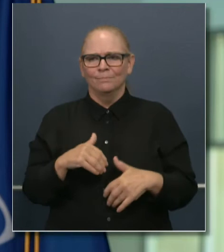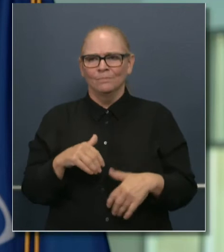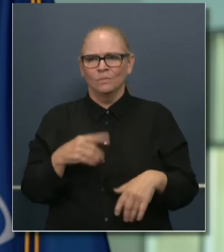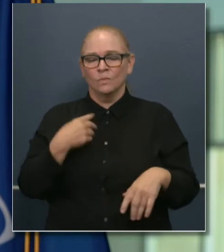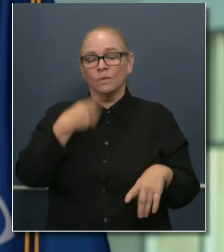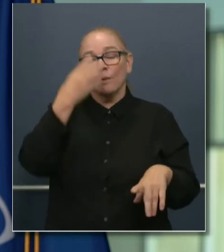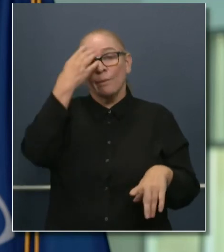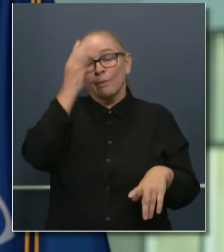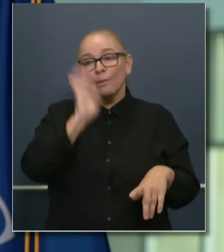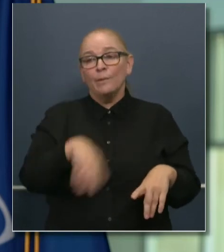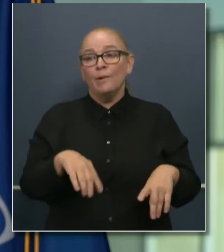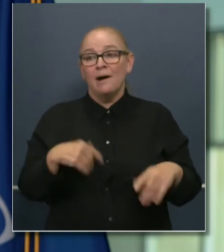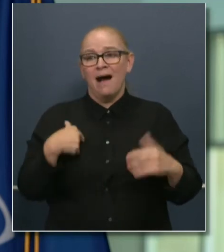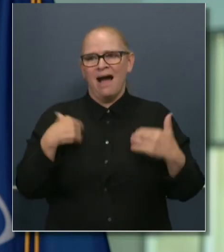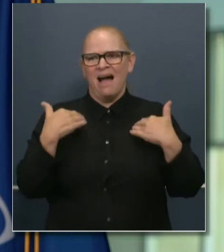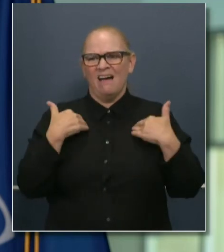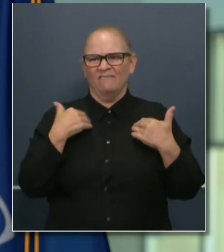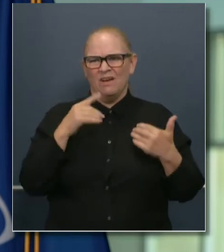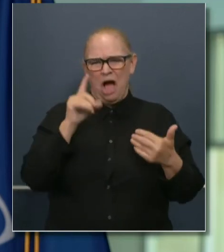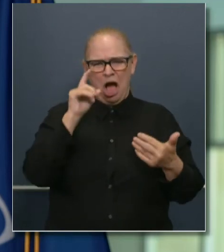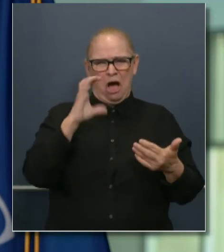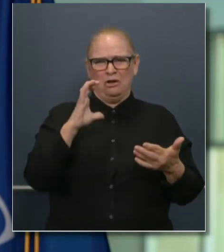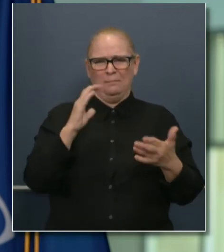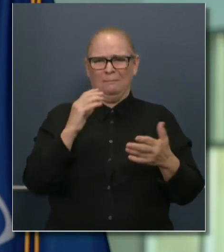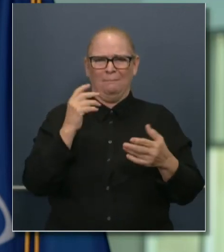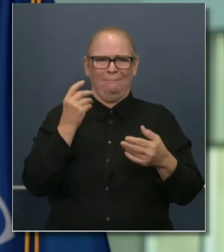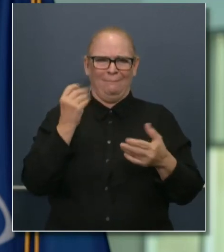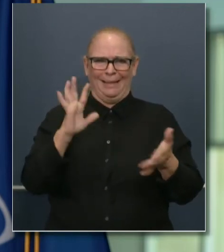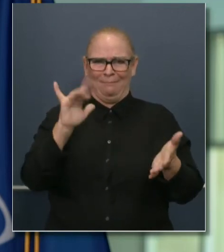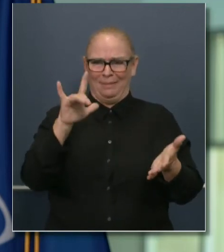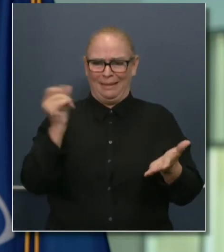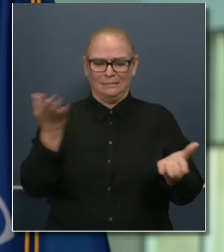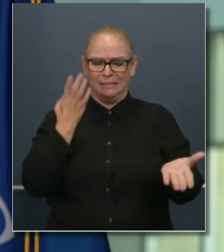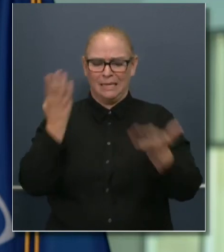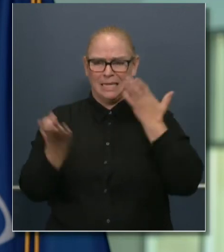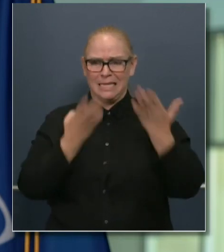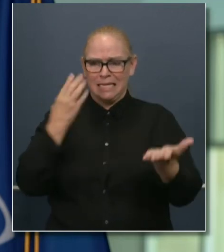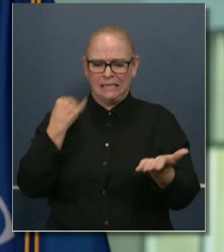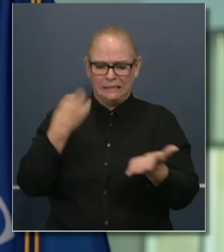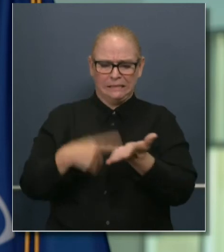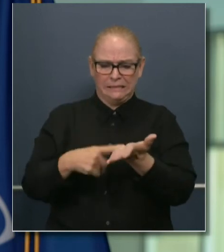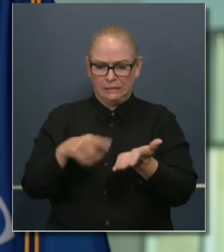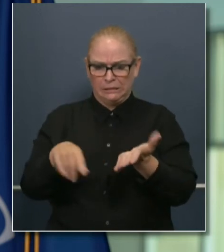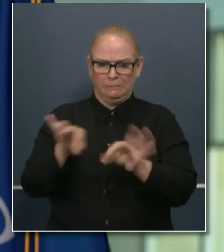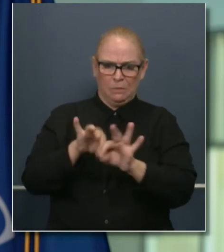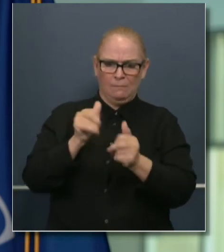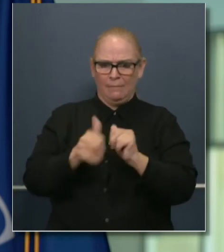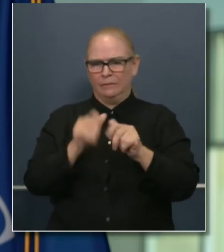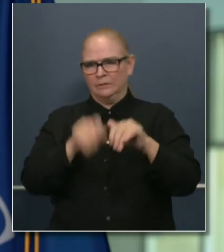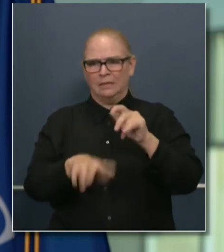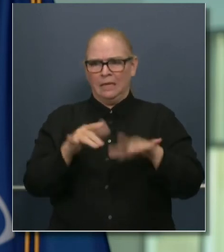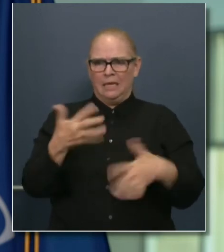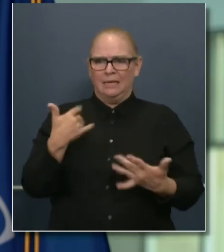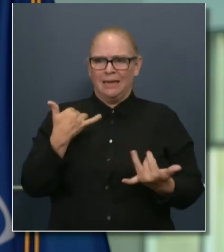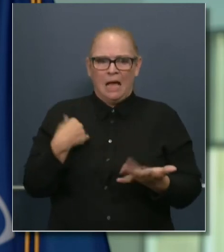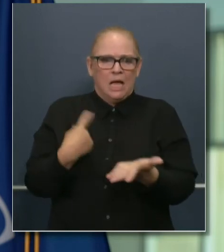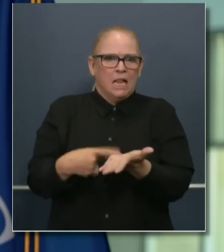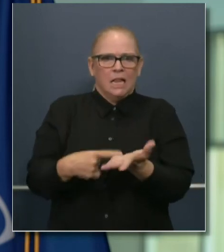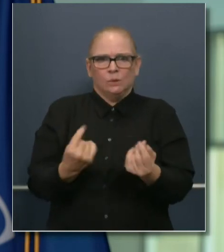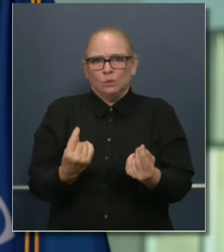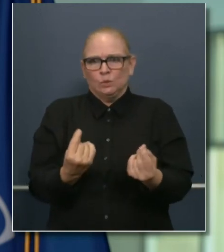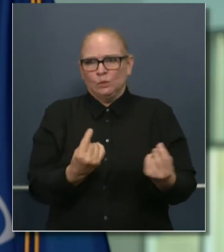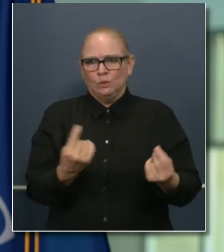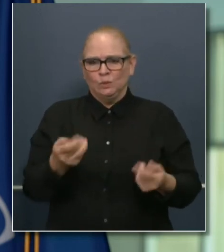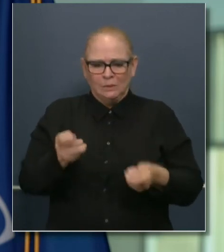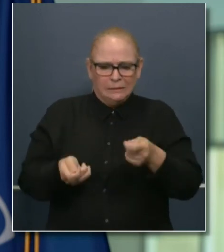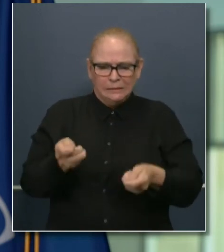hundreds of bills still pending consideration, reconsideration, and are currently being debated, discussed,